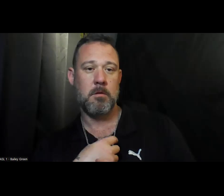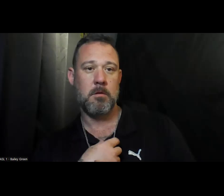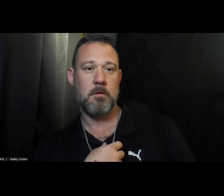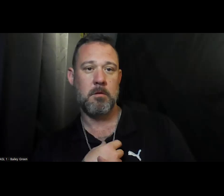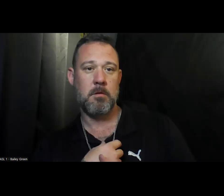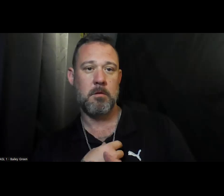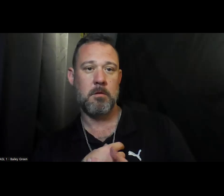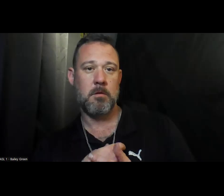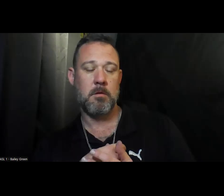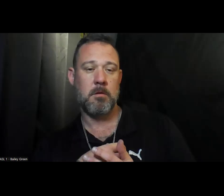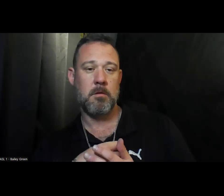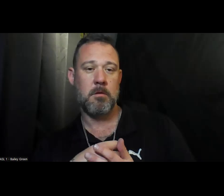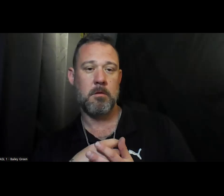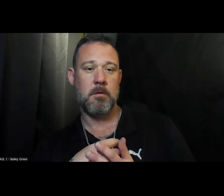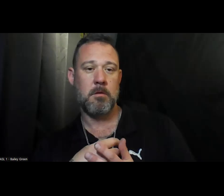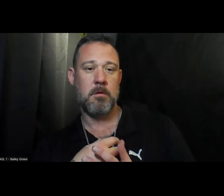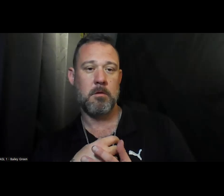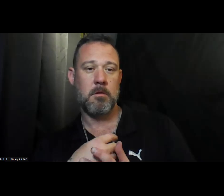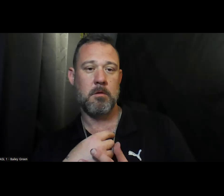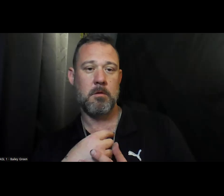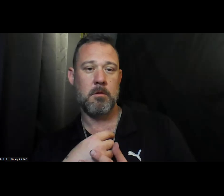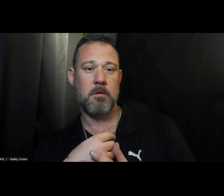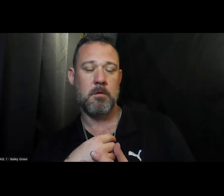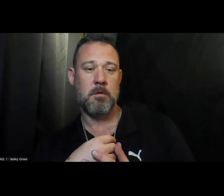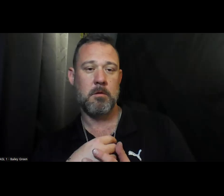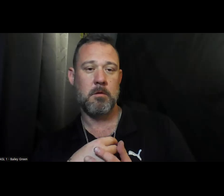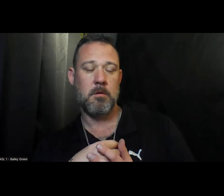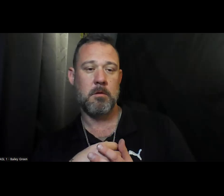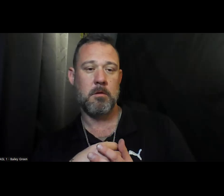but let's see if that helps.